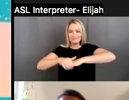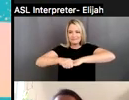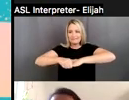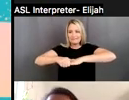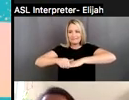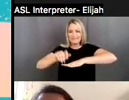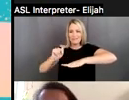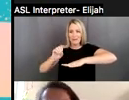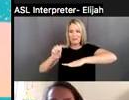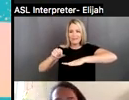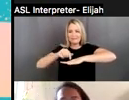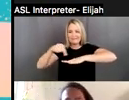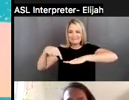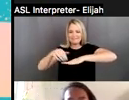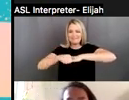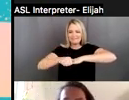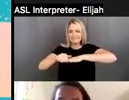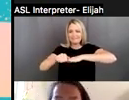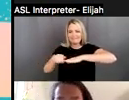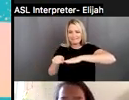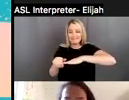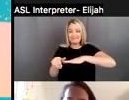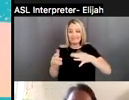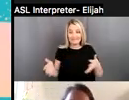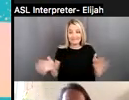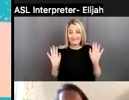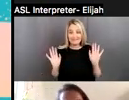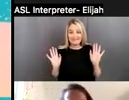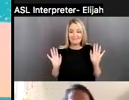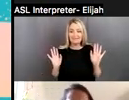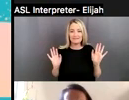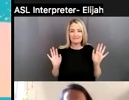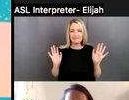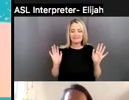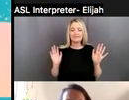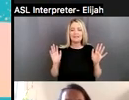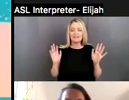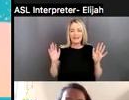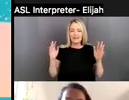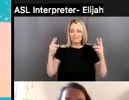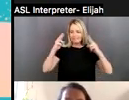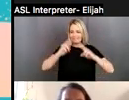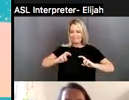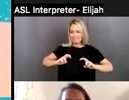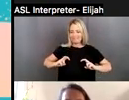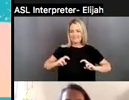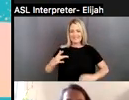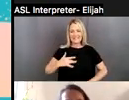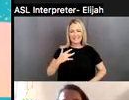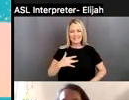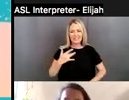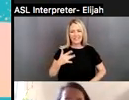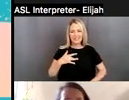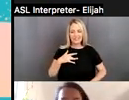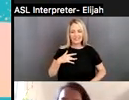Yeah, and then as you're done, just taking a second to notice any sensations that are there.